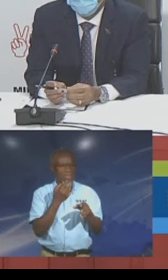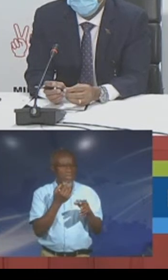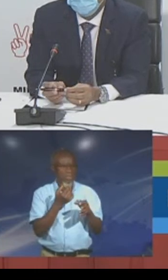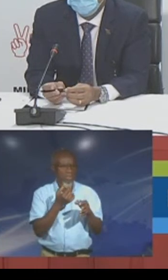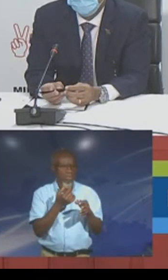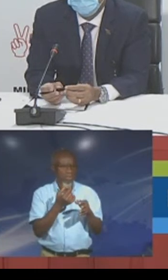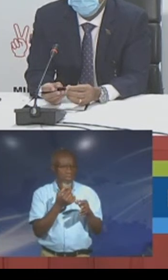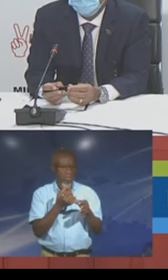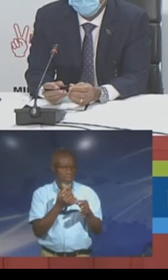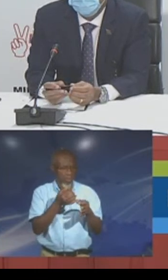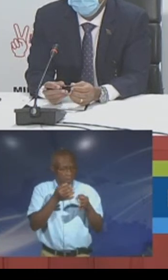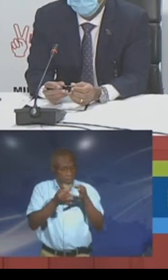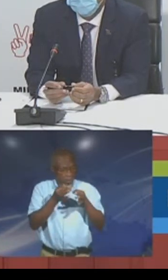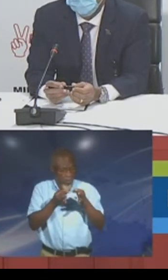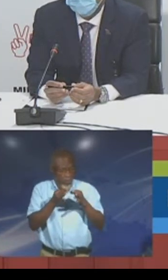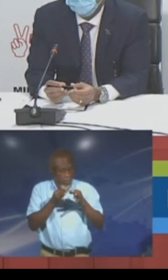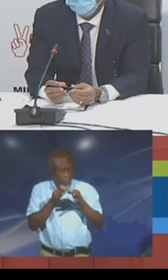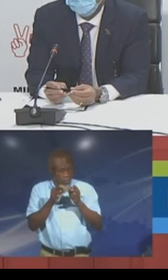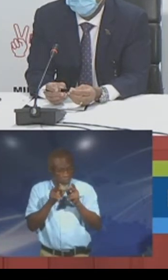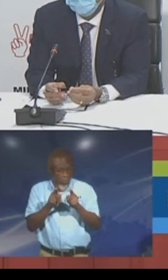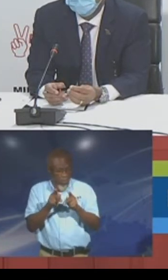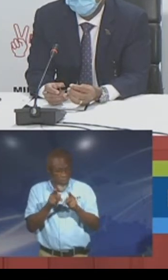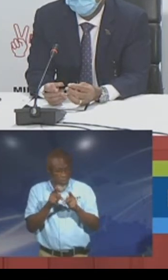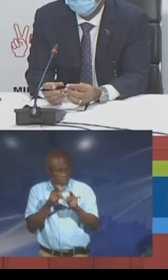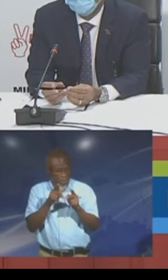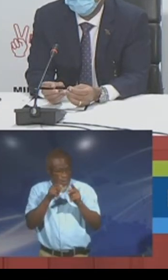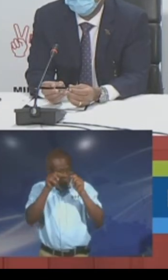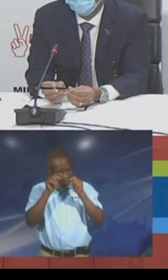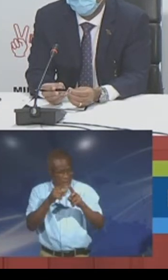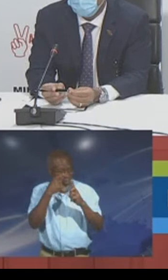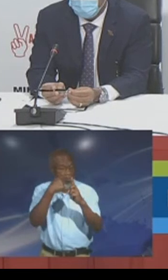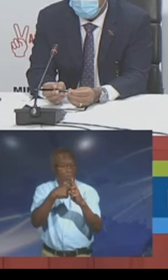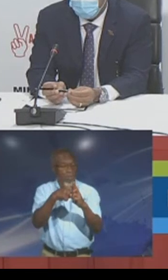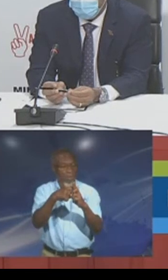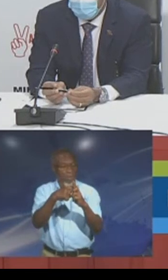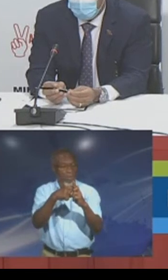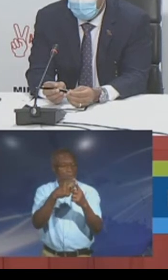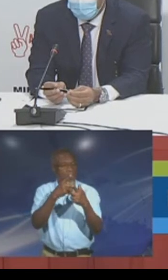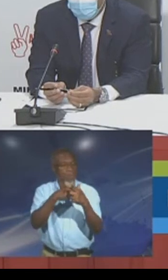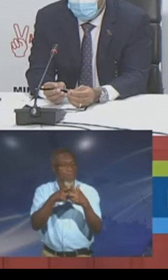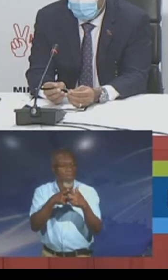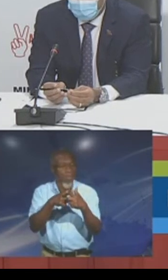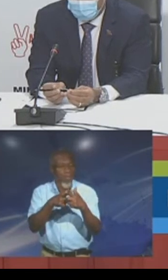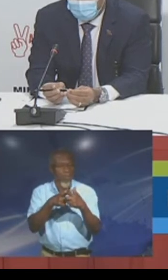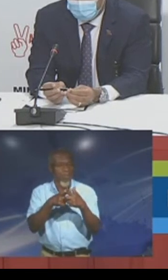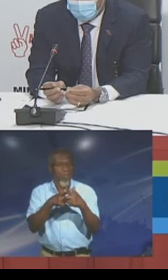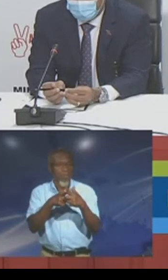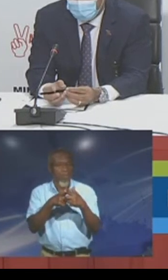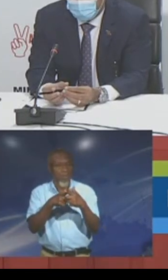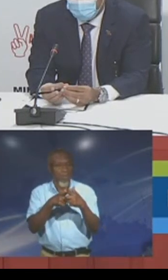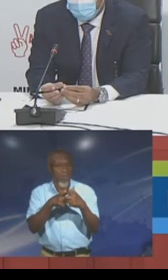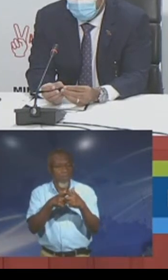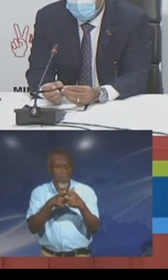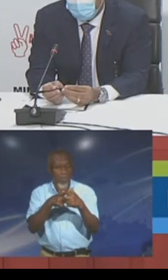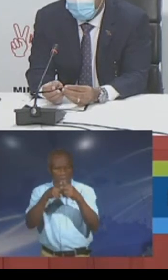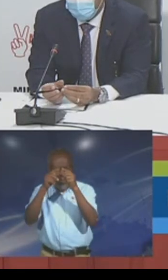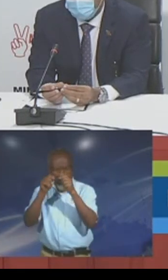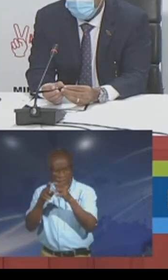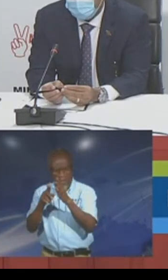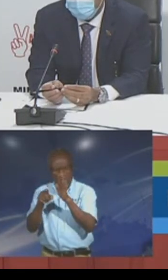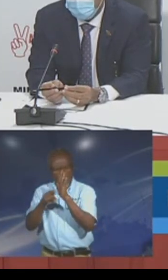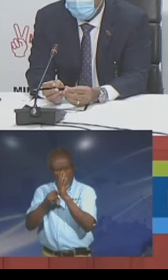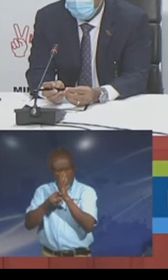takes who tested positive and then he tests negative within a day or